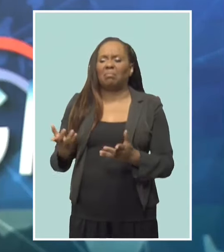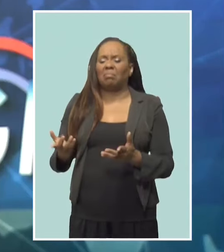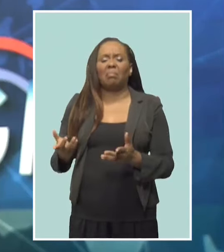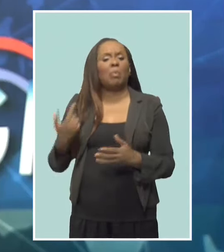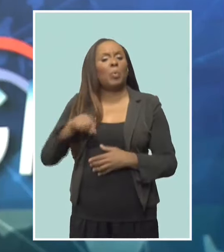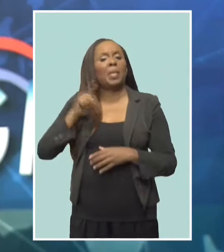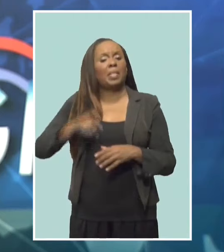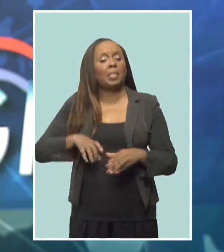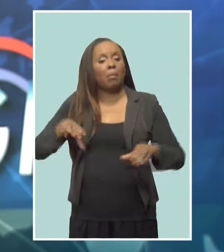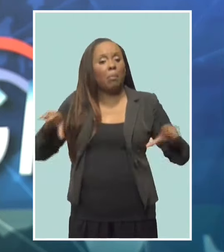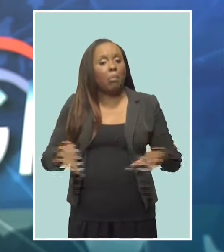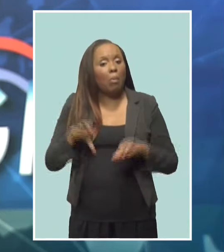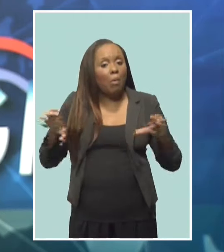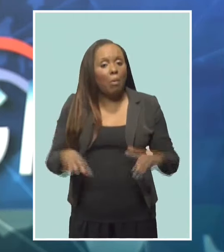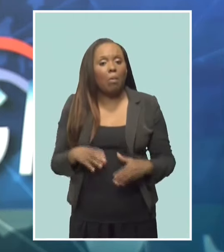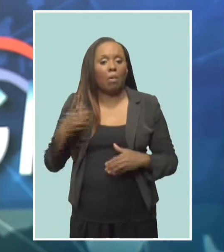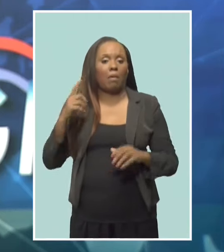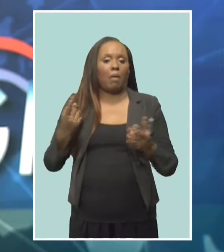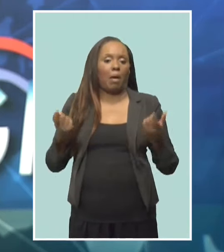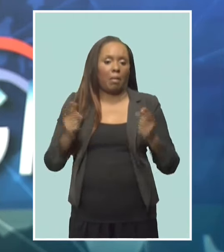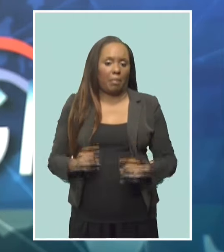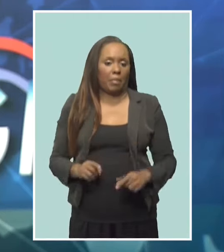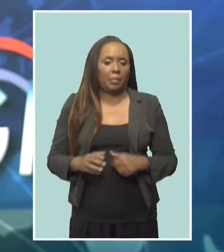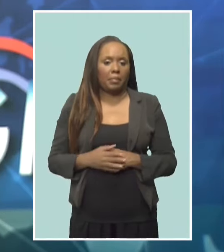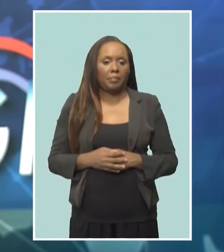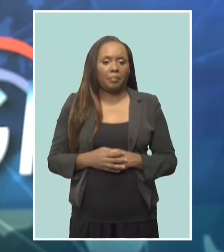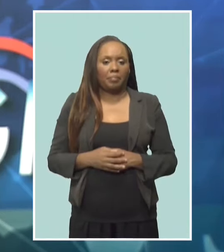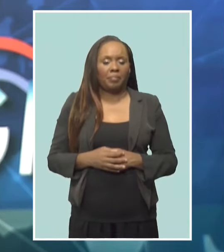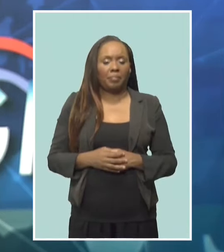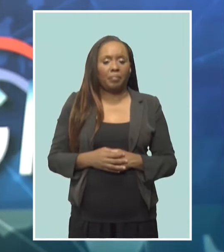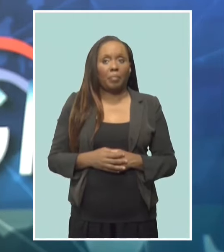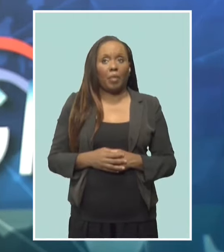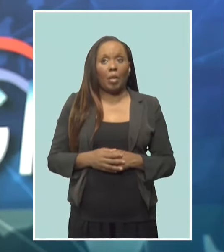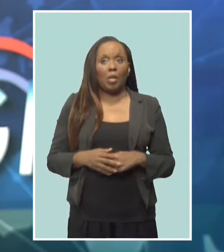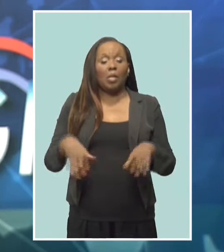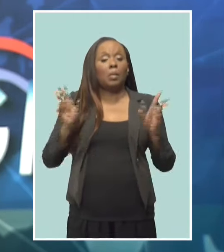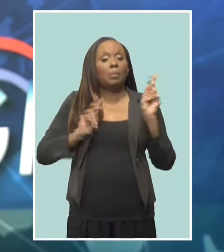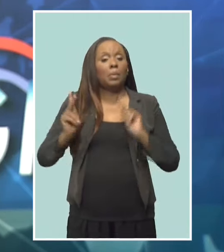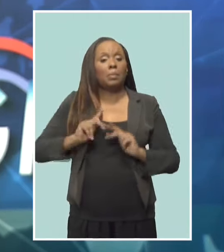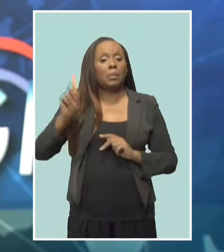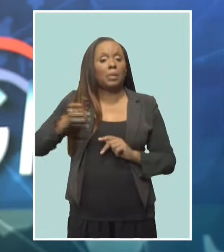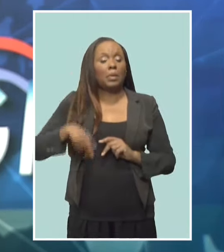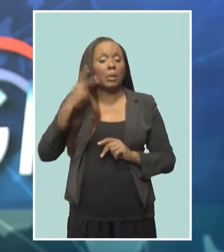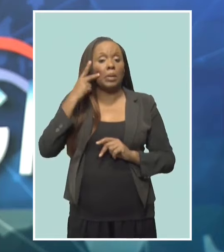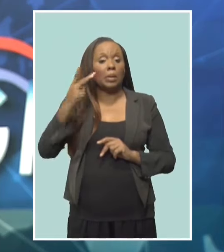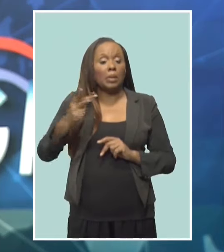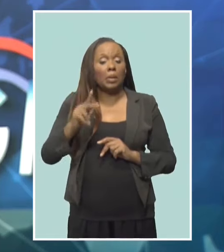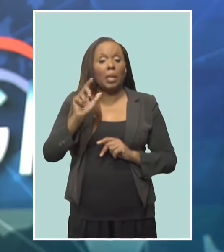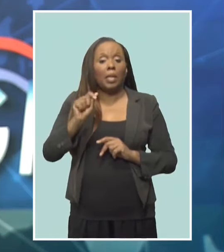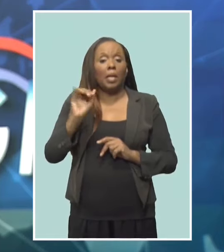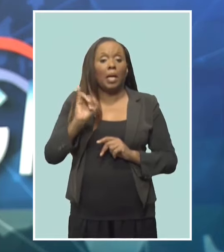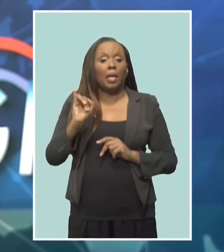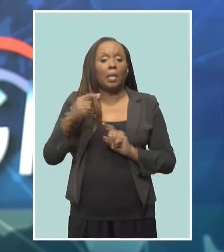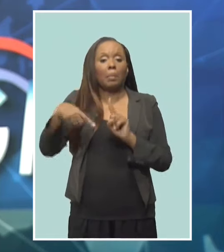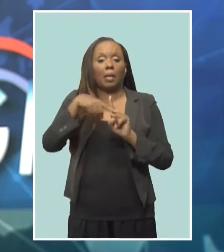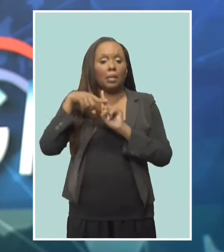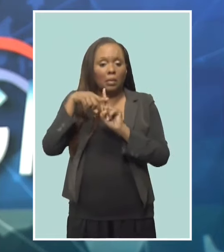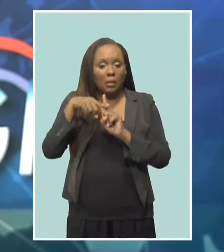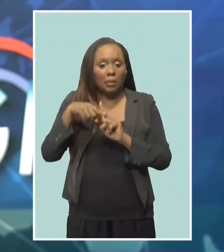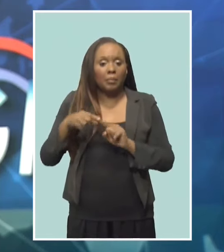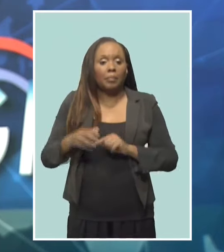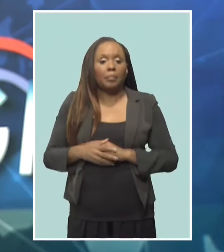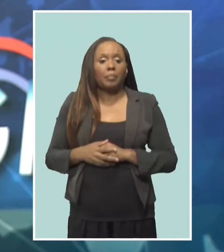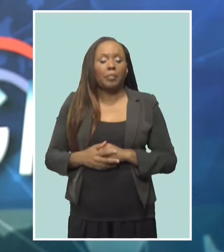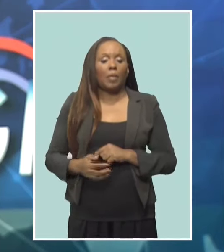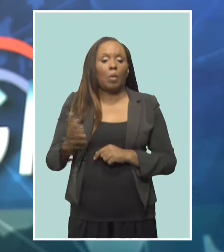There's a need for individuals to see artificial intelligence in a positive light as a tool to strengthen industry output. This was just